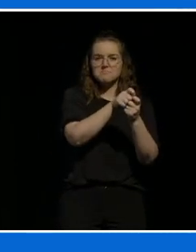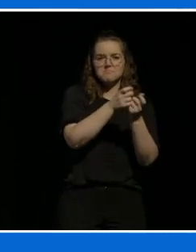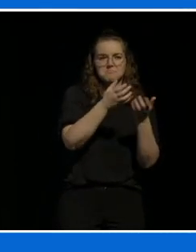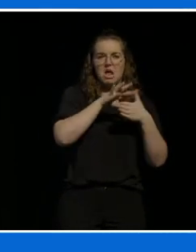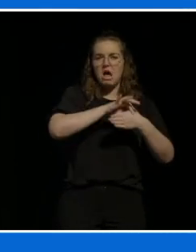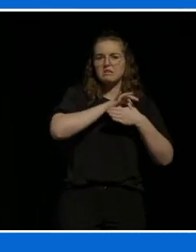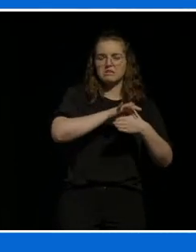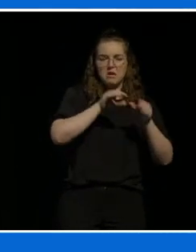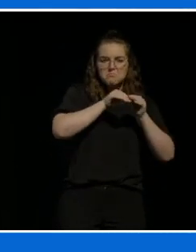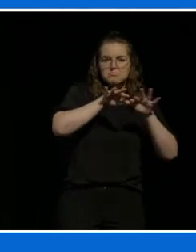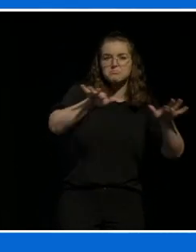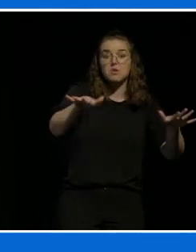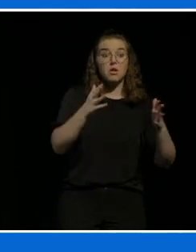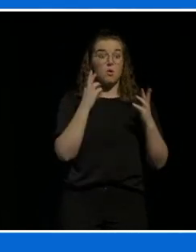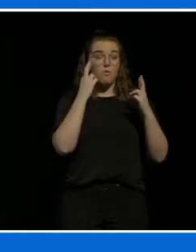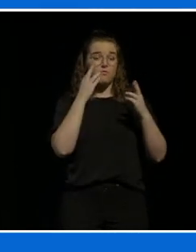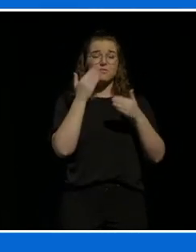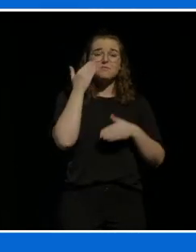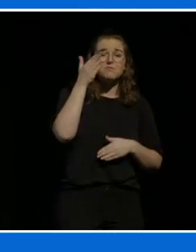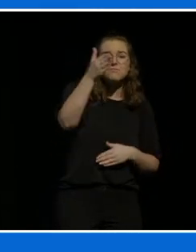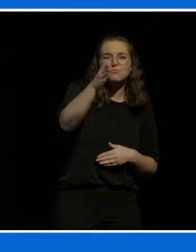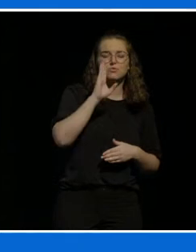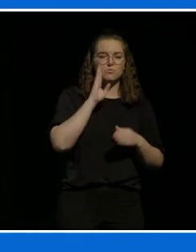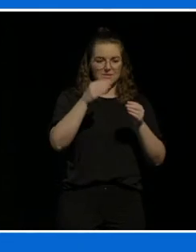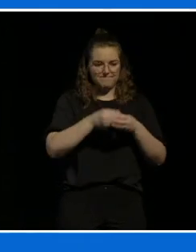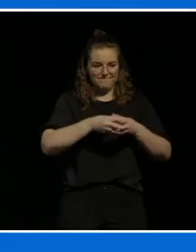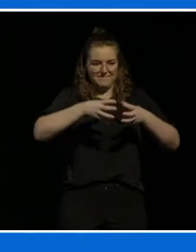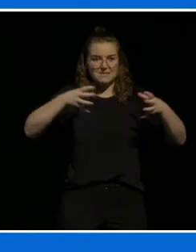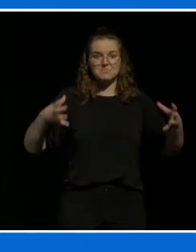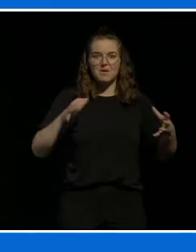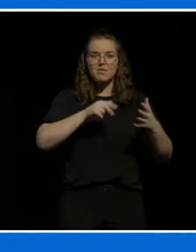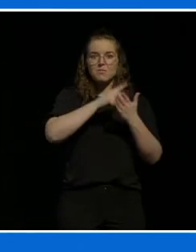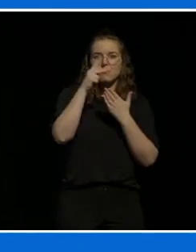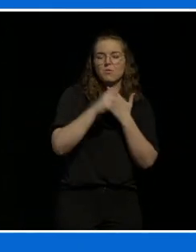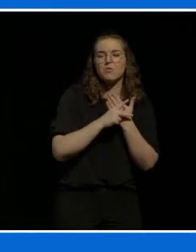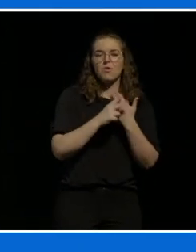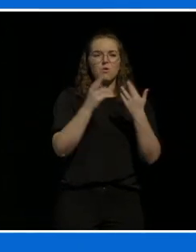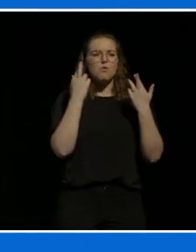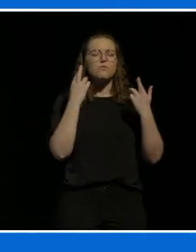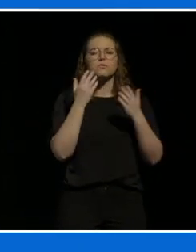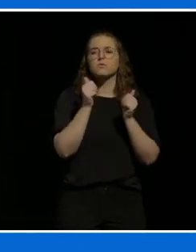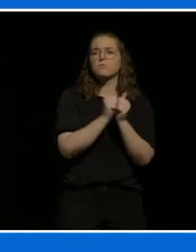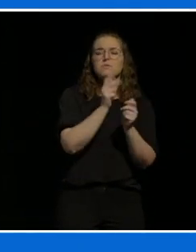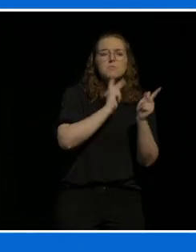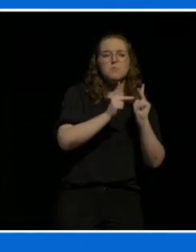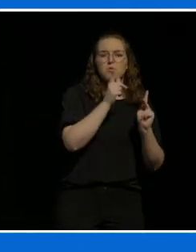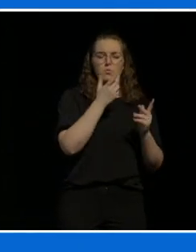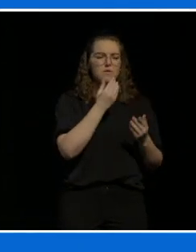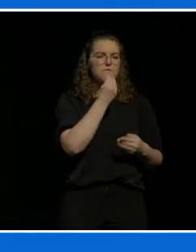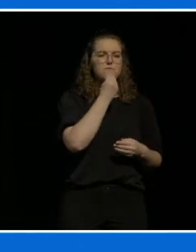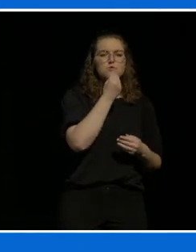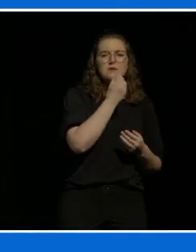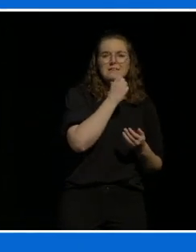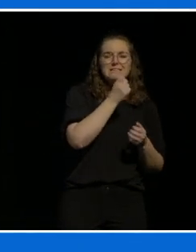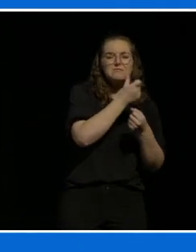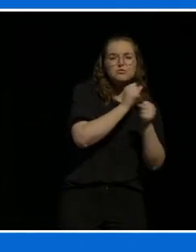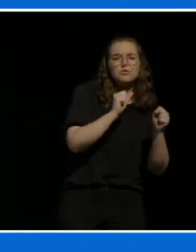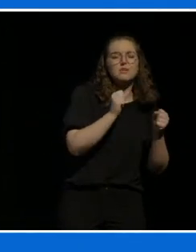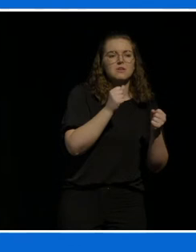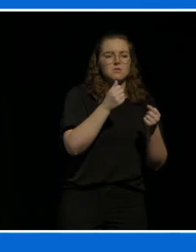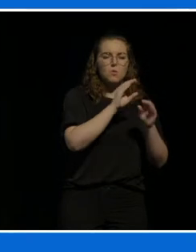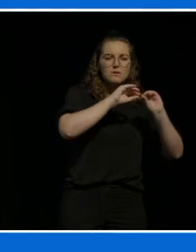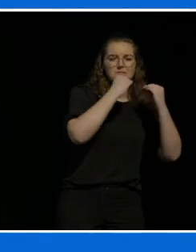to expand this program in the future, maybe with clients of food insecurity organizations, refugee